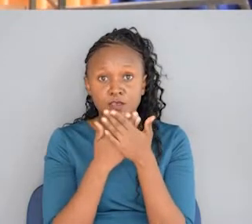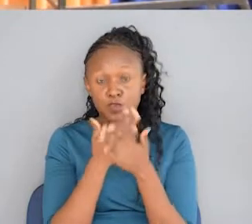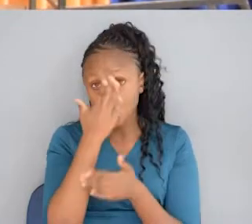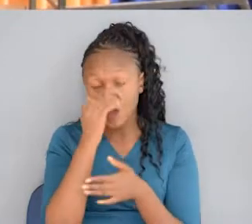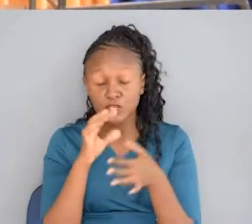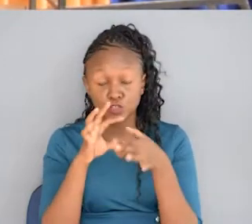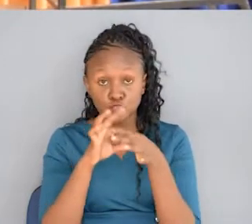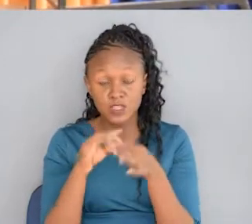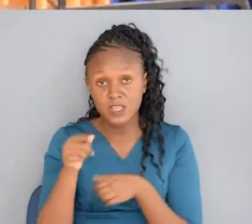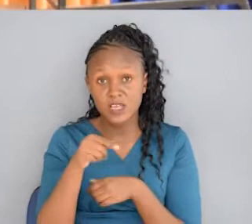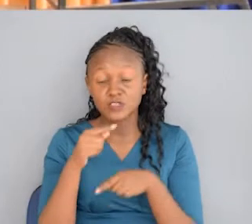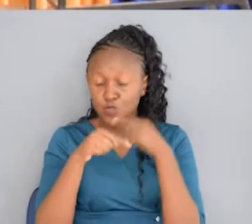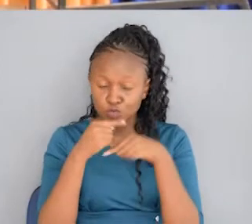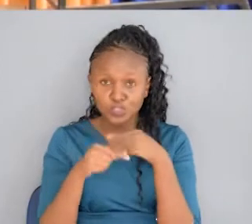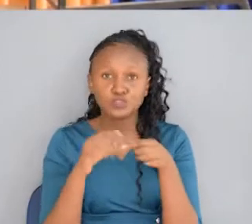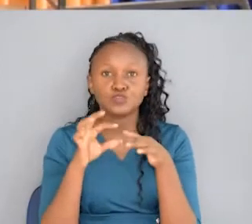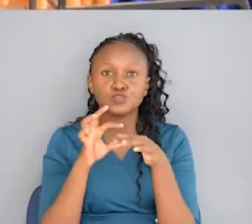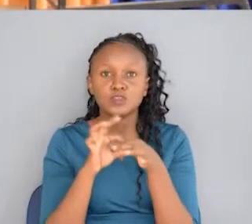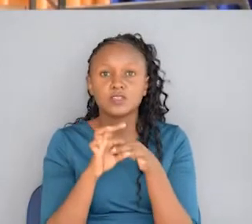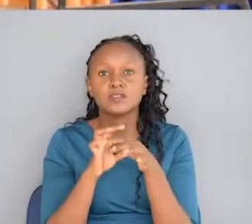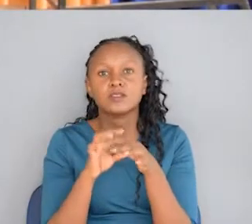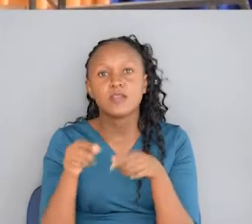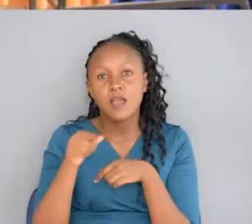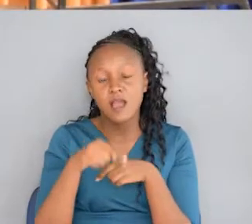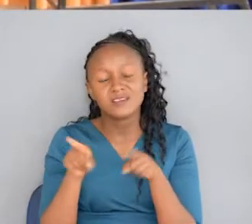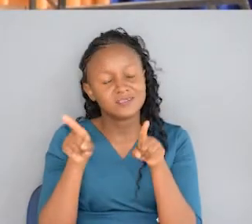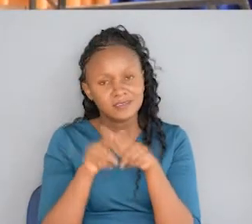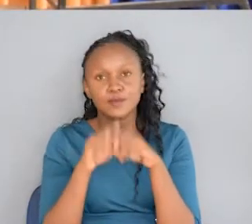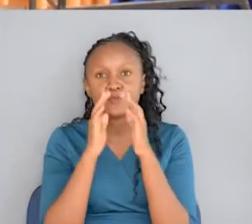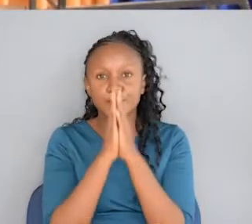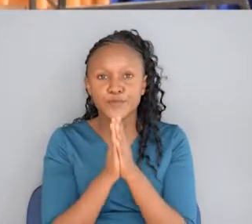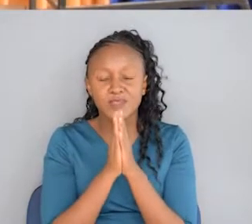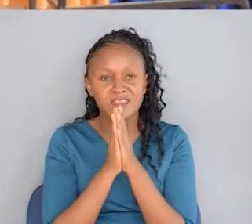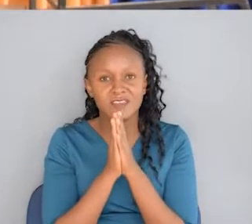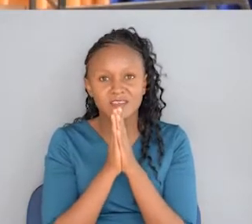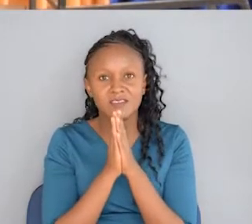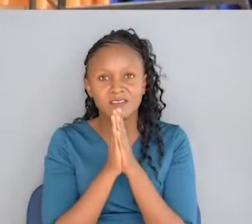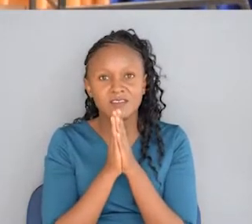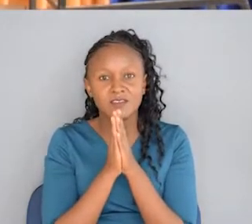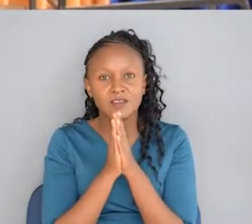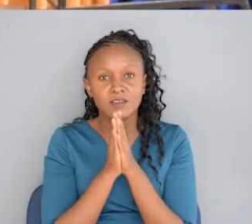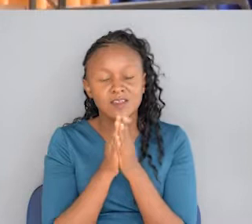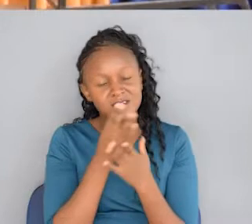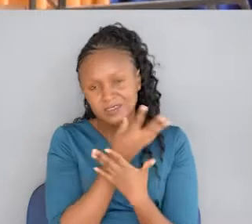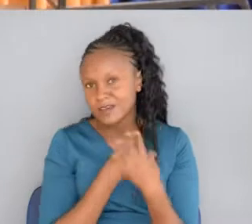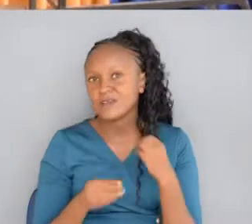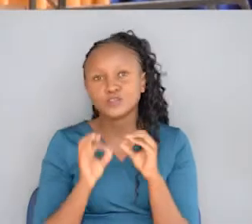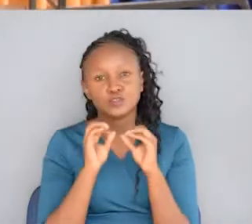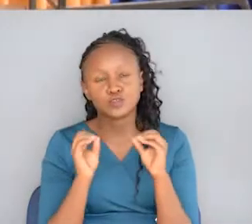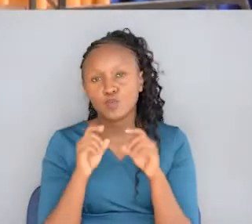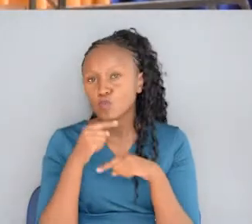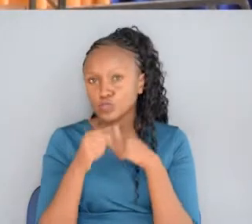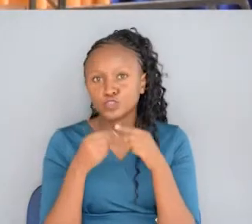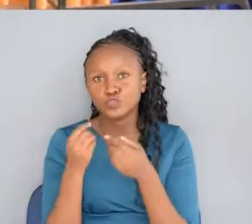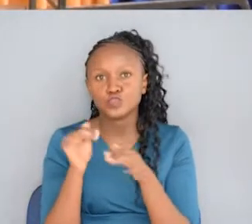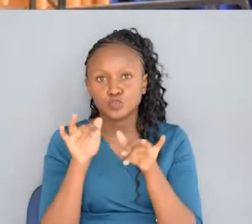and continue in prayer. Continue. Do not lose hope during these times. Continue waiting upon the Lord. The Lord is surely